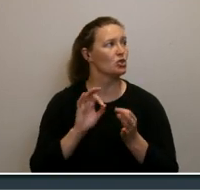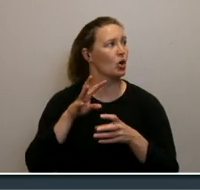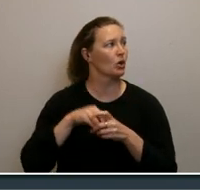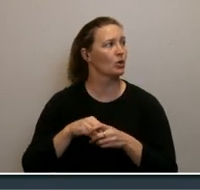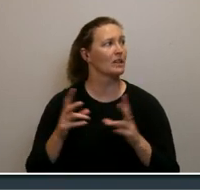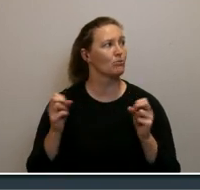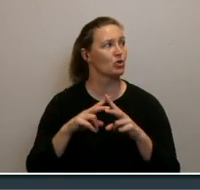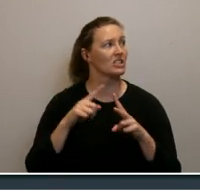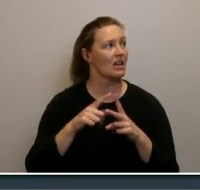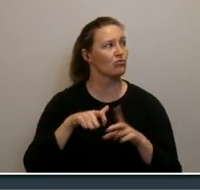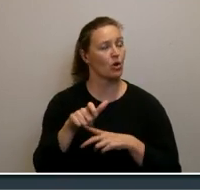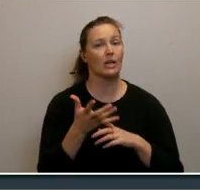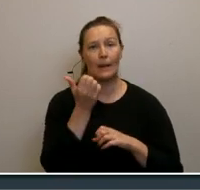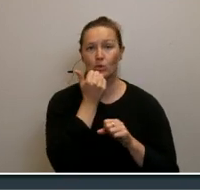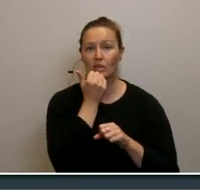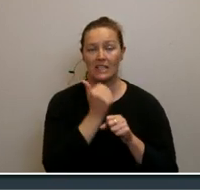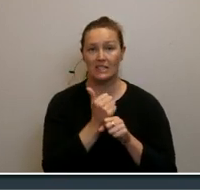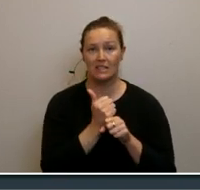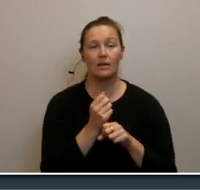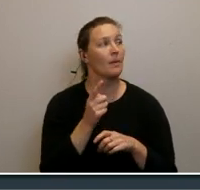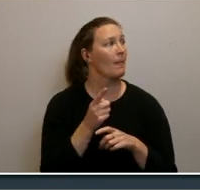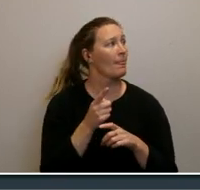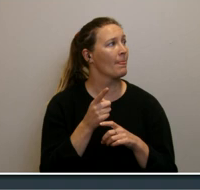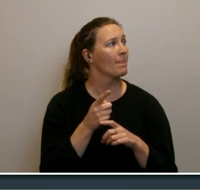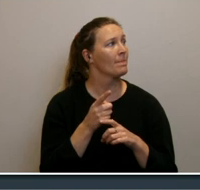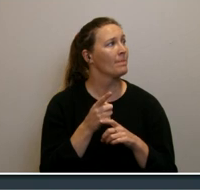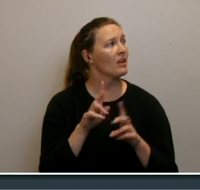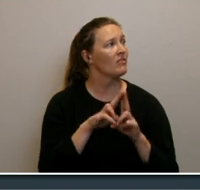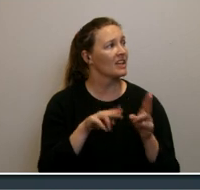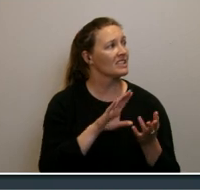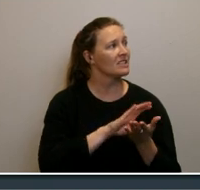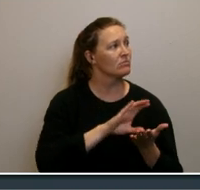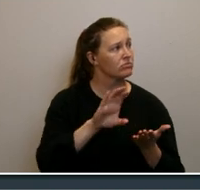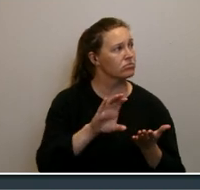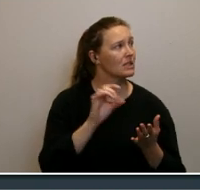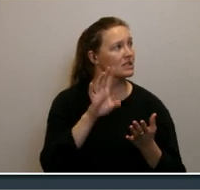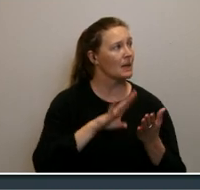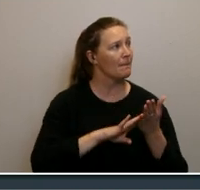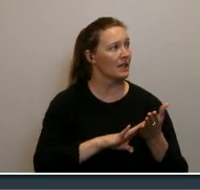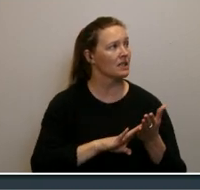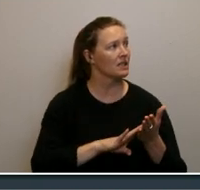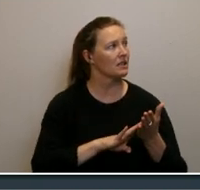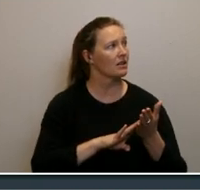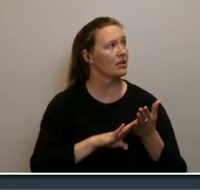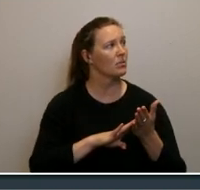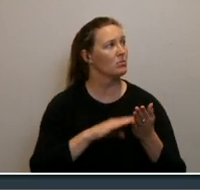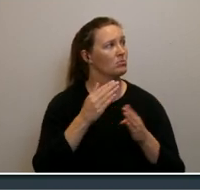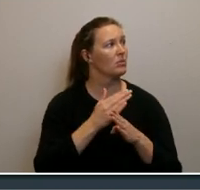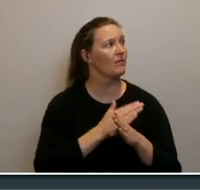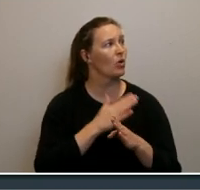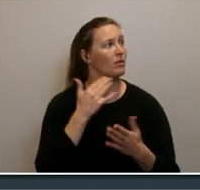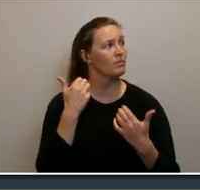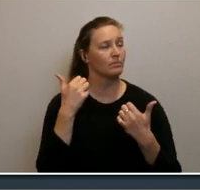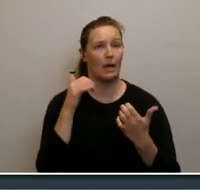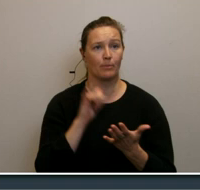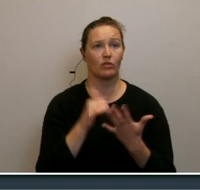The foundation has set a hurdle target of $10 million in committed funds before we greenlight the project. You'll see there the old bridge,